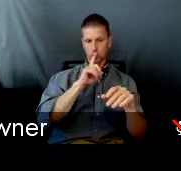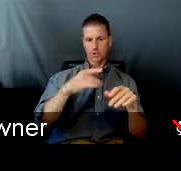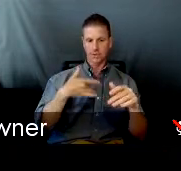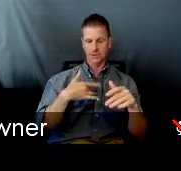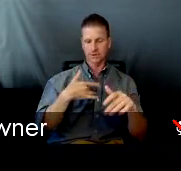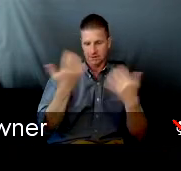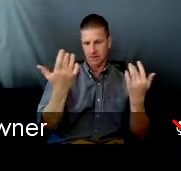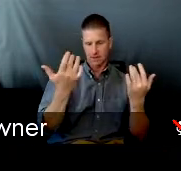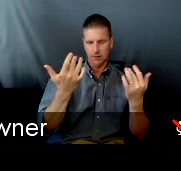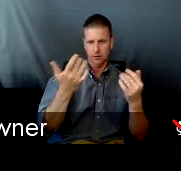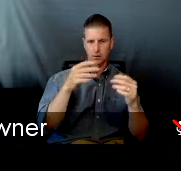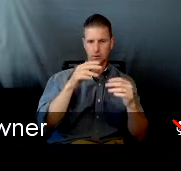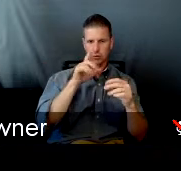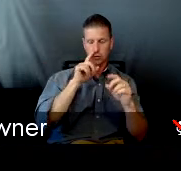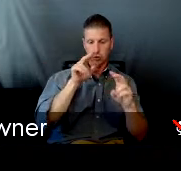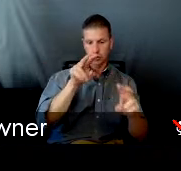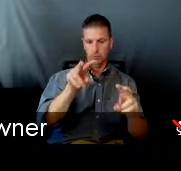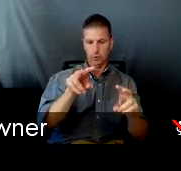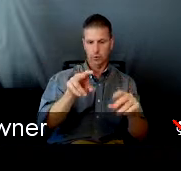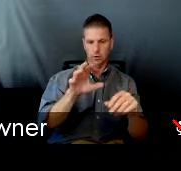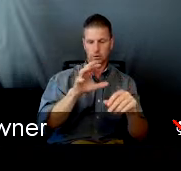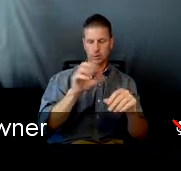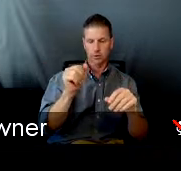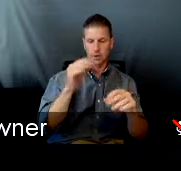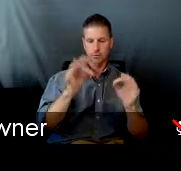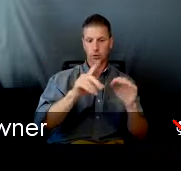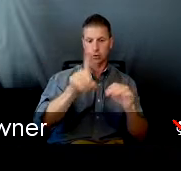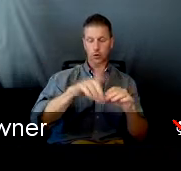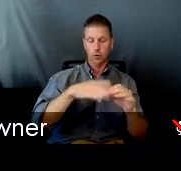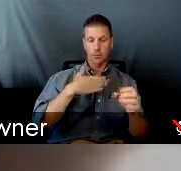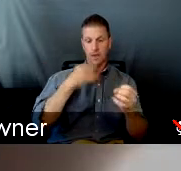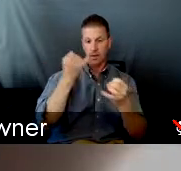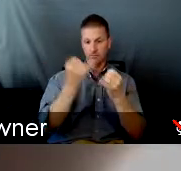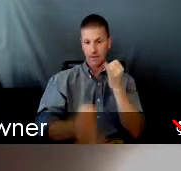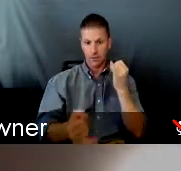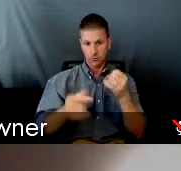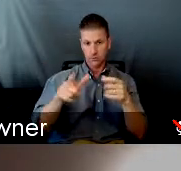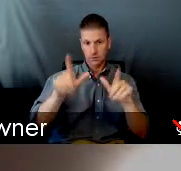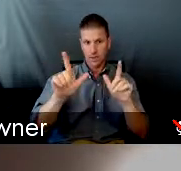exciting looking forward. And if you go to my final slide,